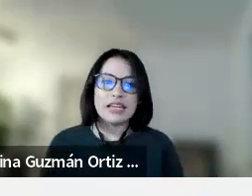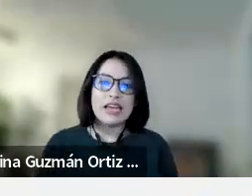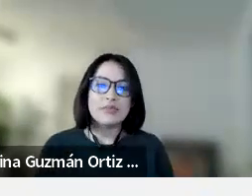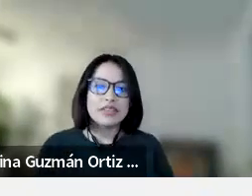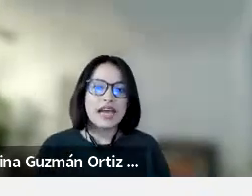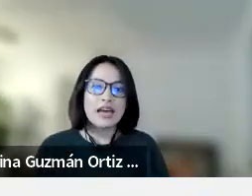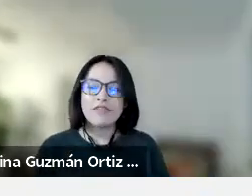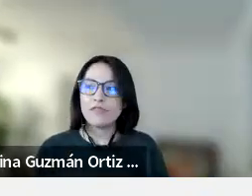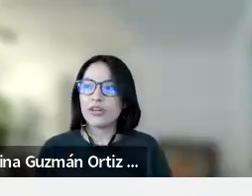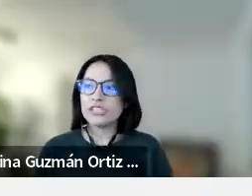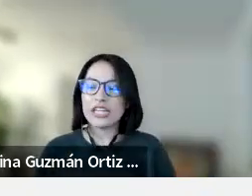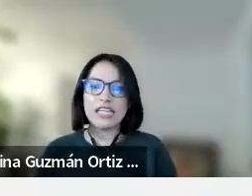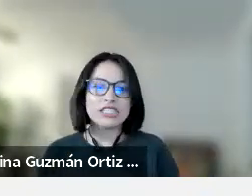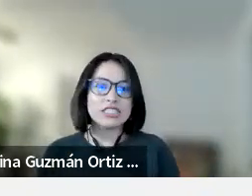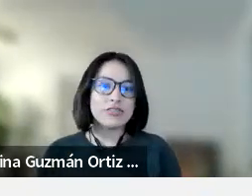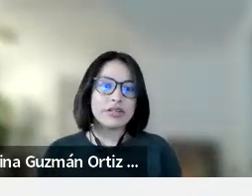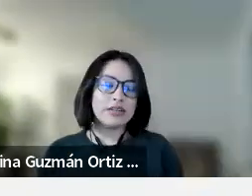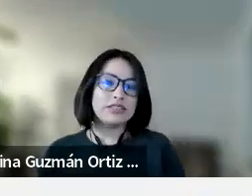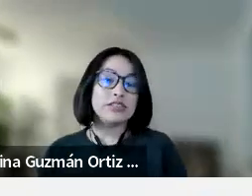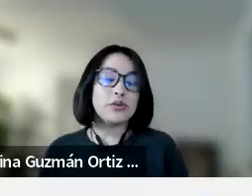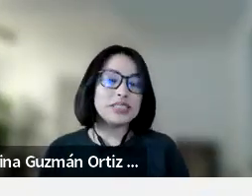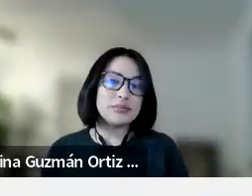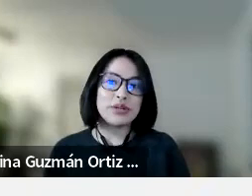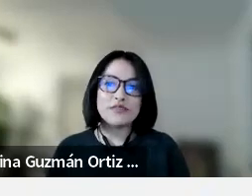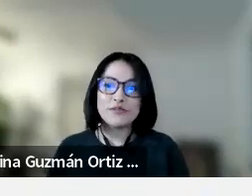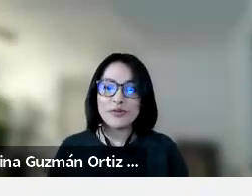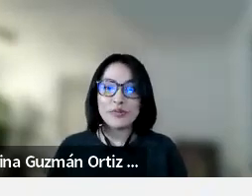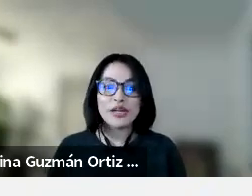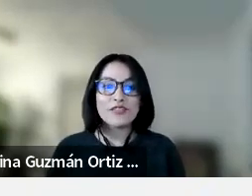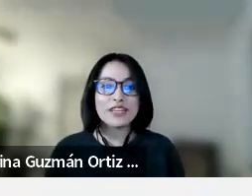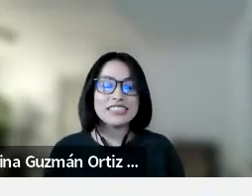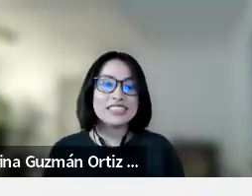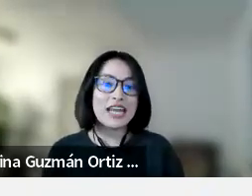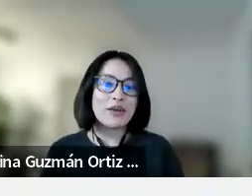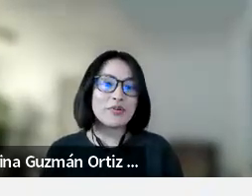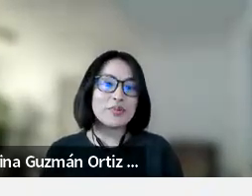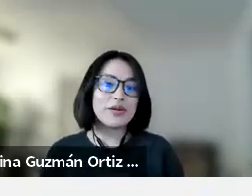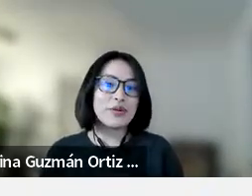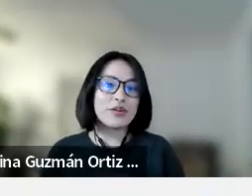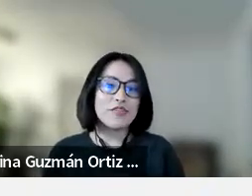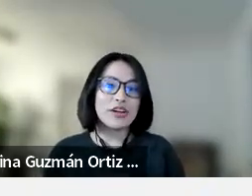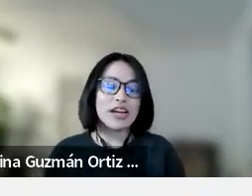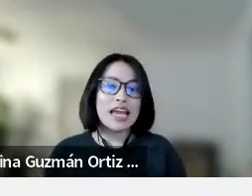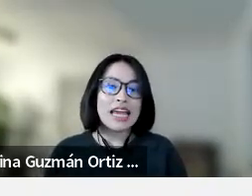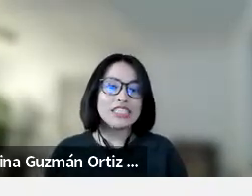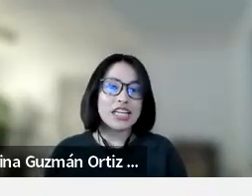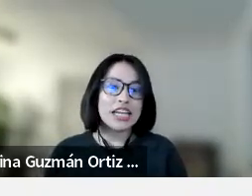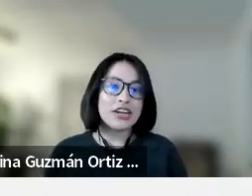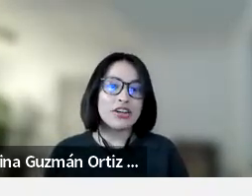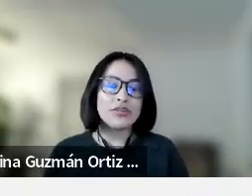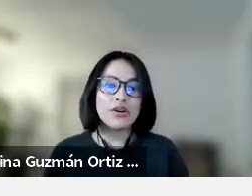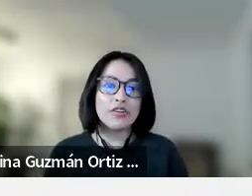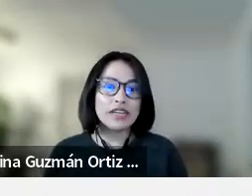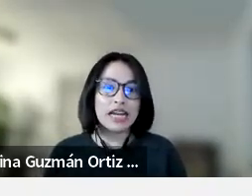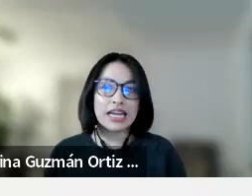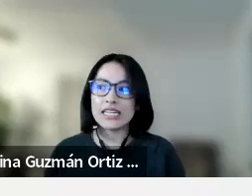All right, and with that, for tonight, just a quick debrief of what we'll be covering tonight. We'll be going over a check-in